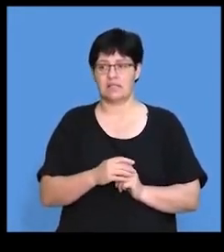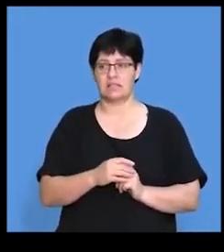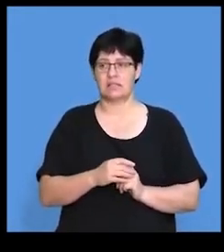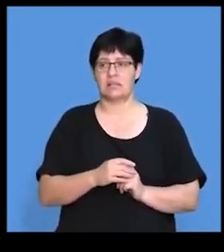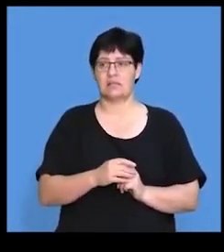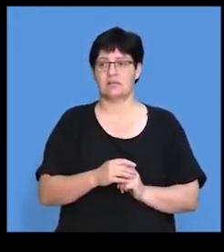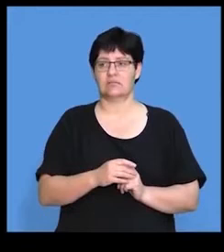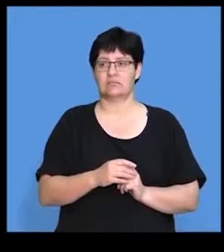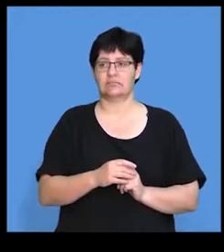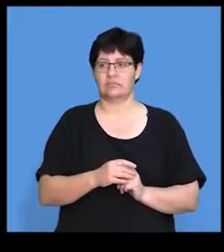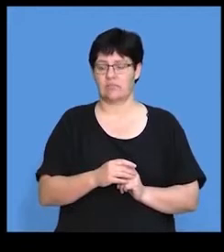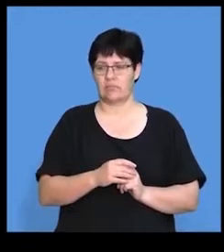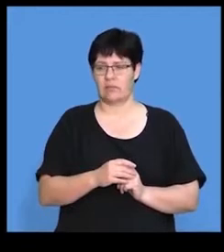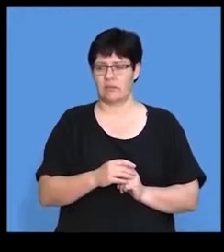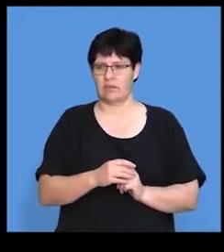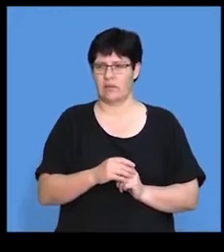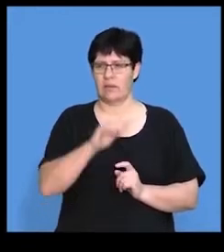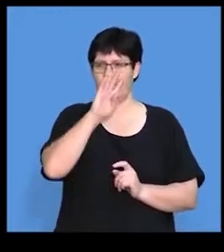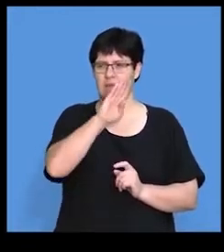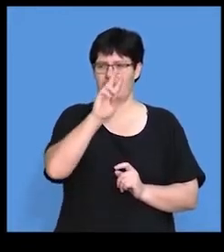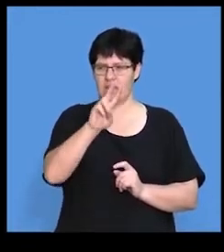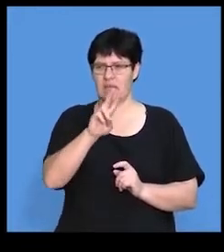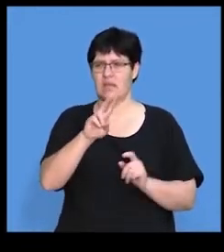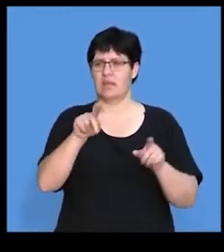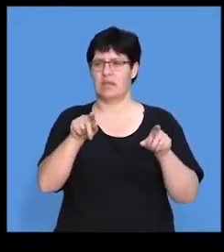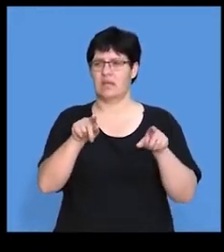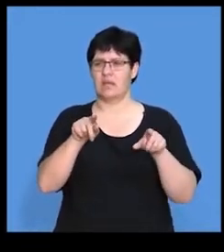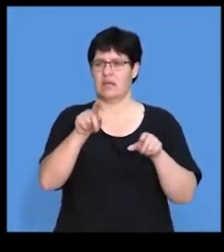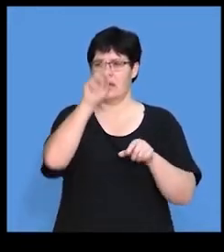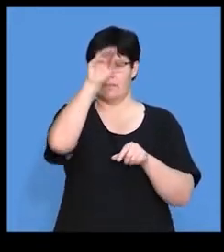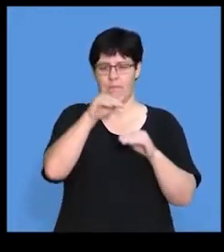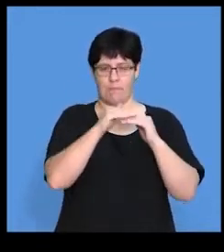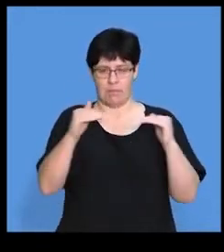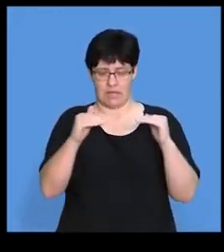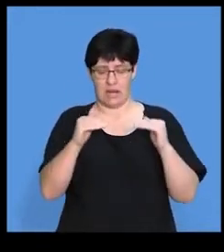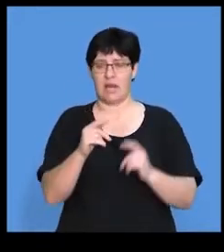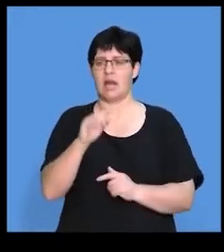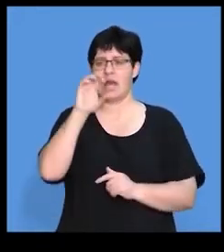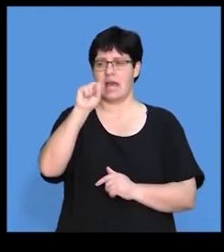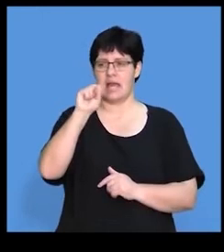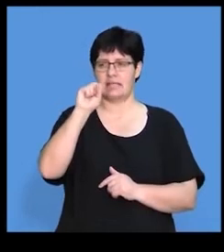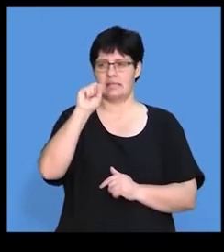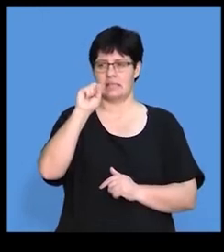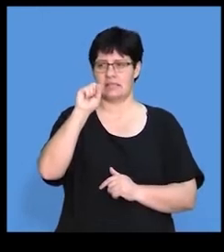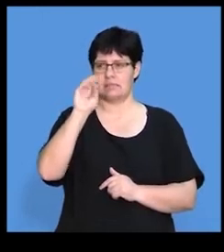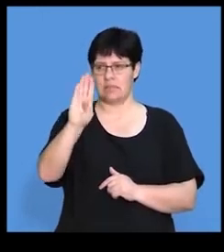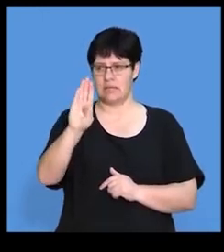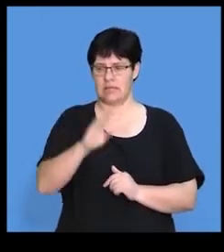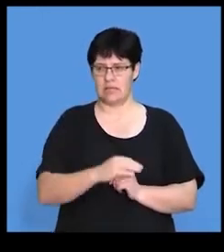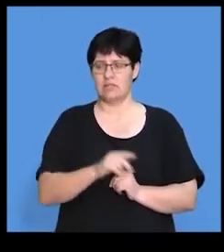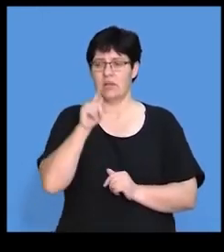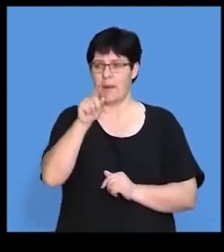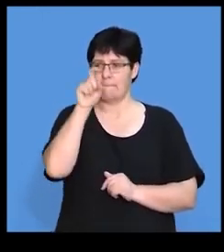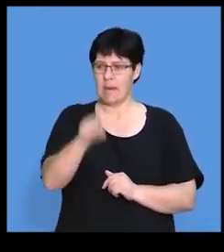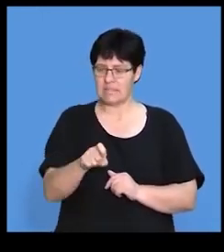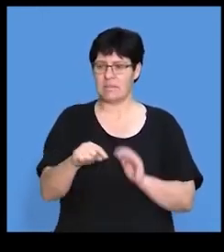to the line SB. So therefore, their gradients, the product of their gradients, must be equal to